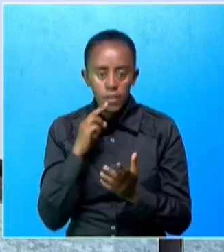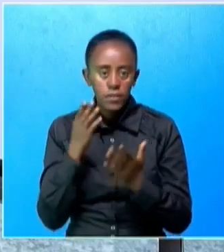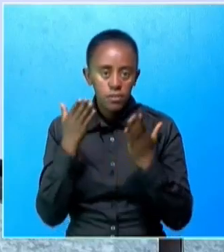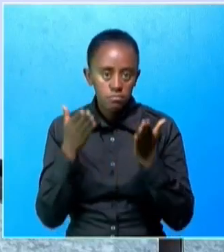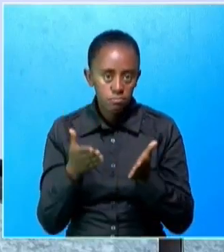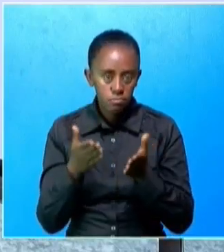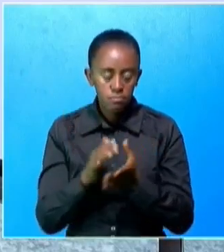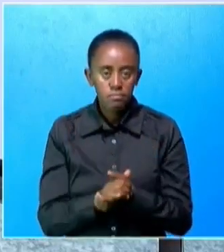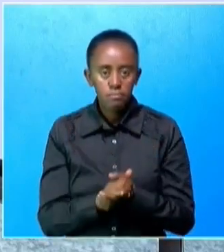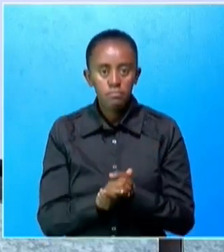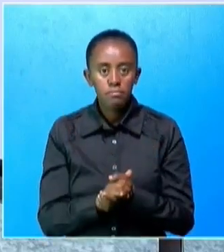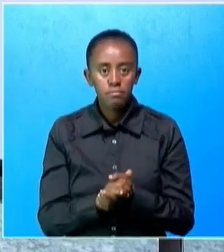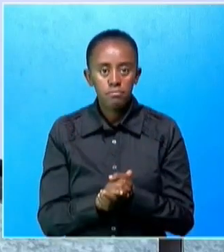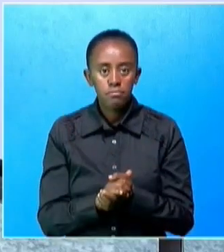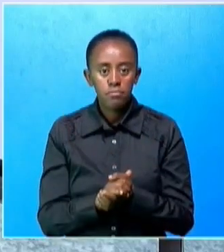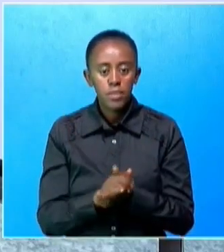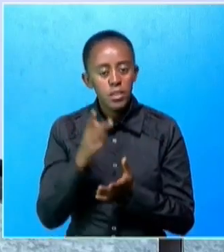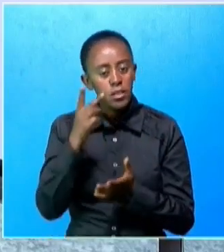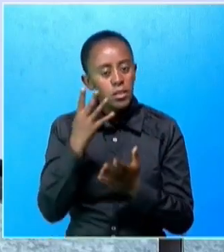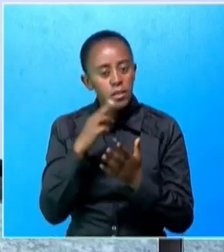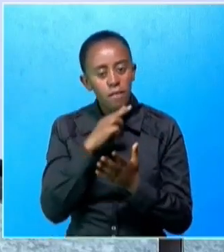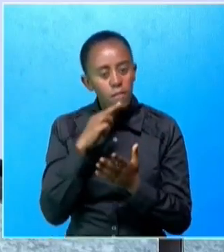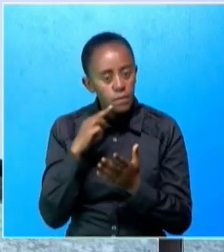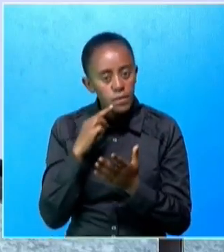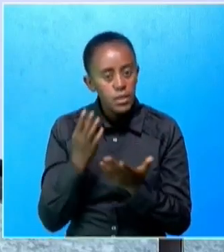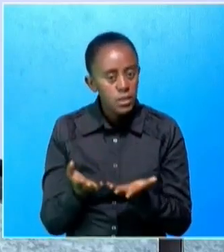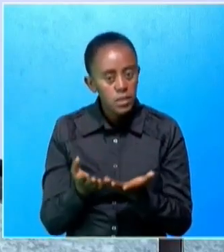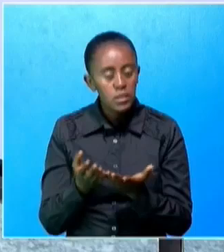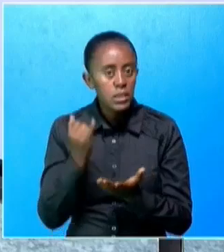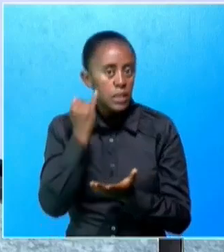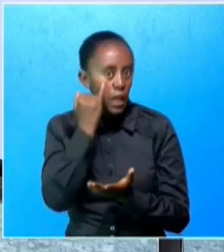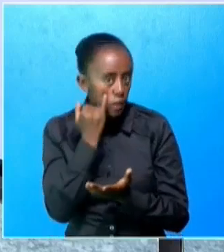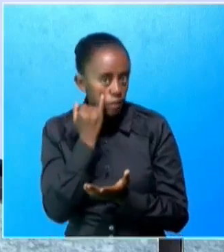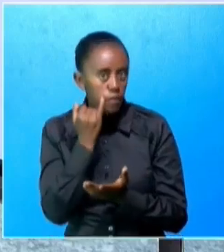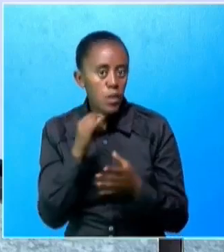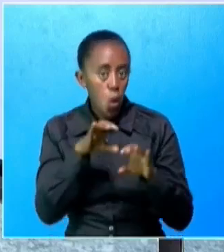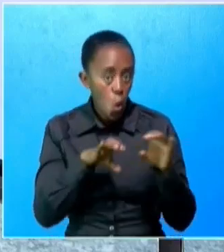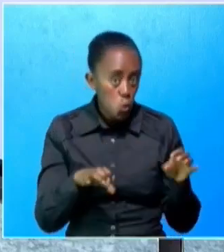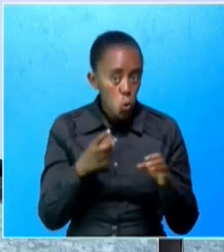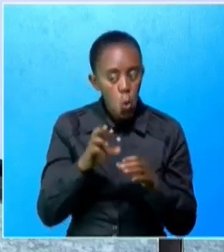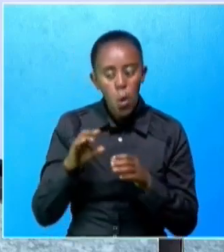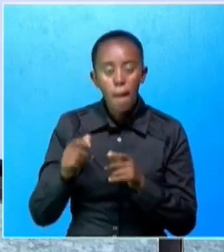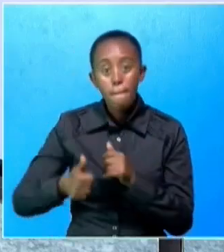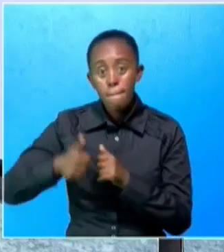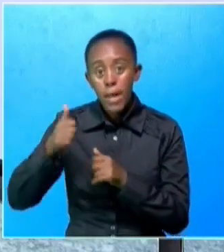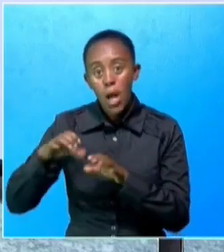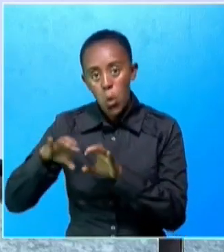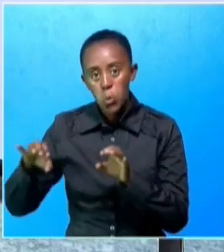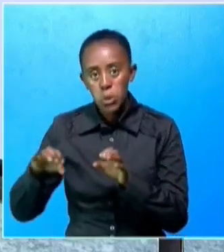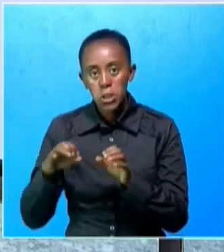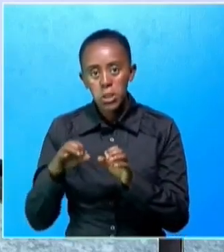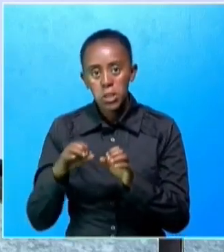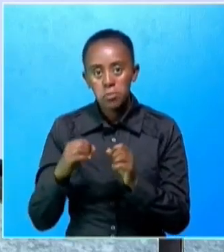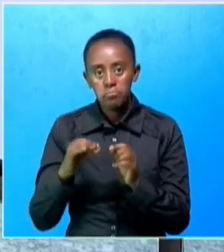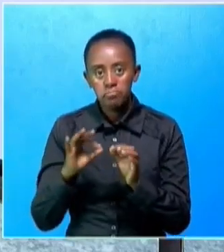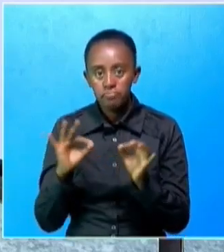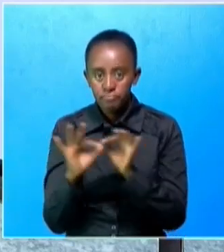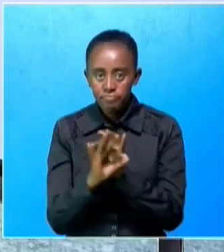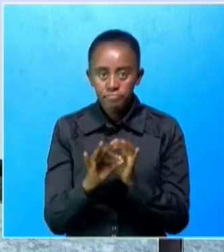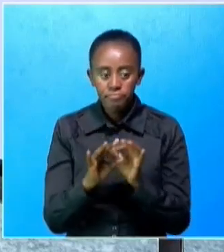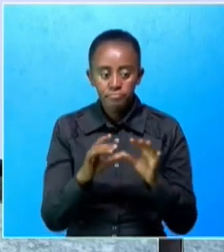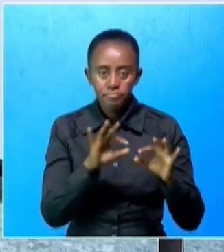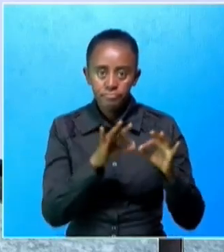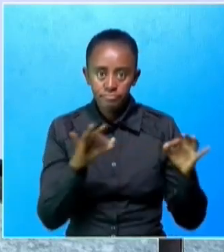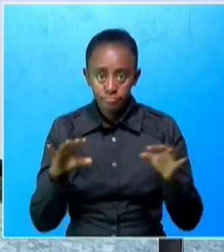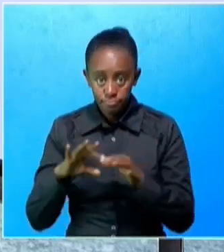that we put these verbs either in the case of the if clause or the main clause. So I would like to show you some